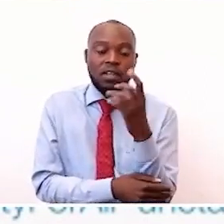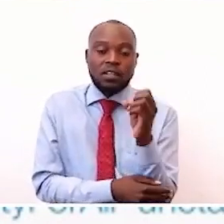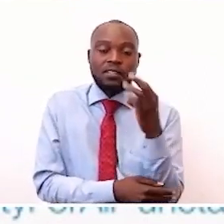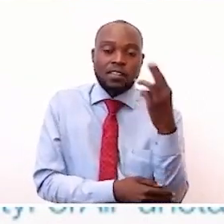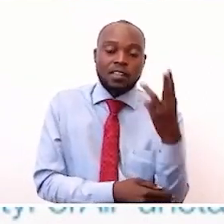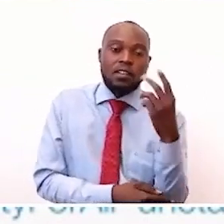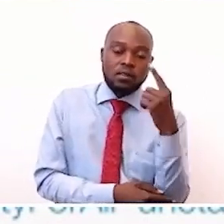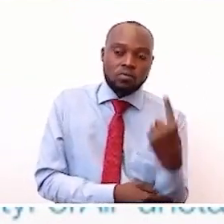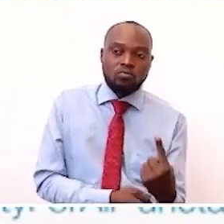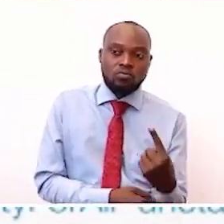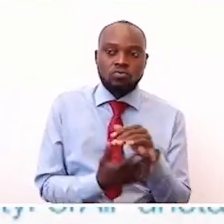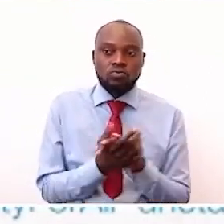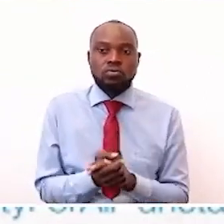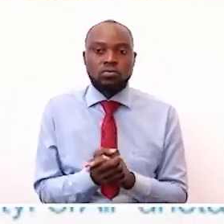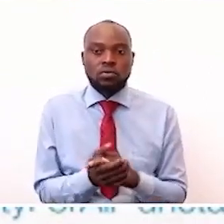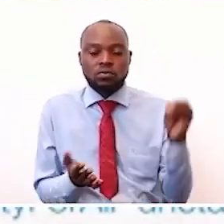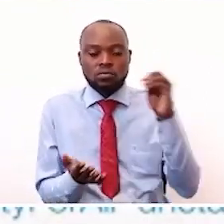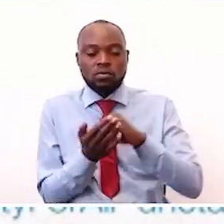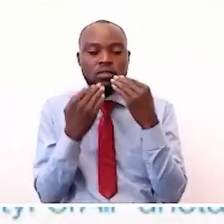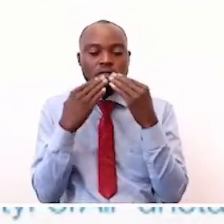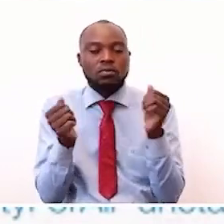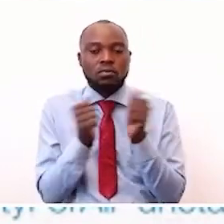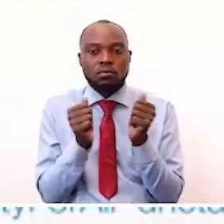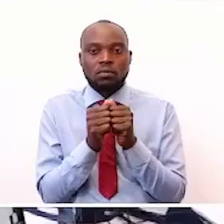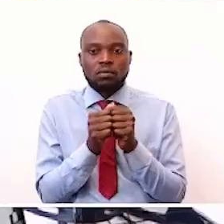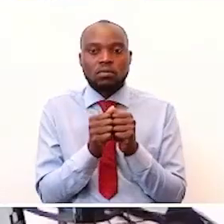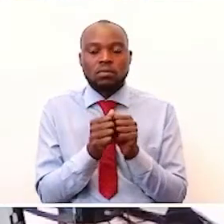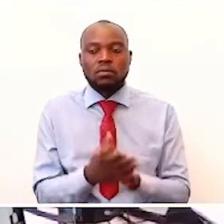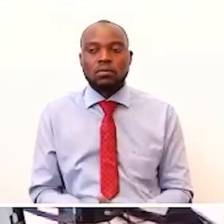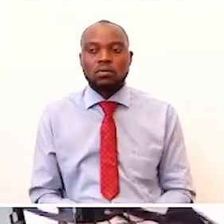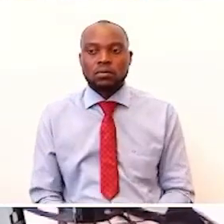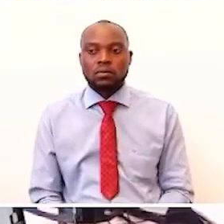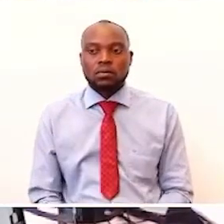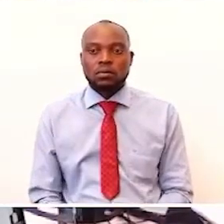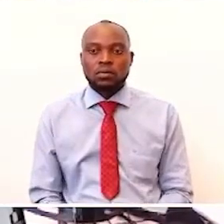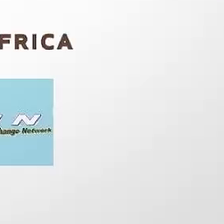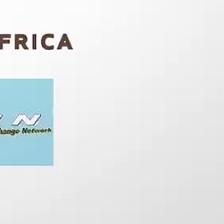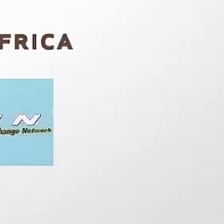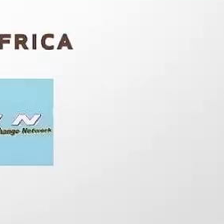events in Africa alone. Thank you, Jason. Thank you very much, Penelope. And I think